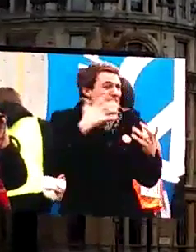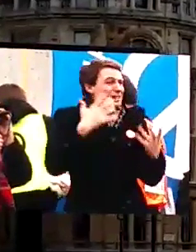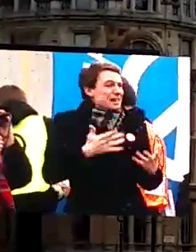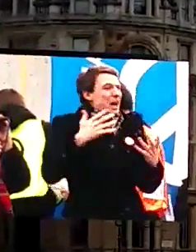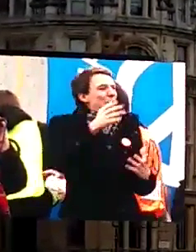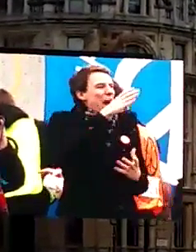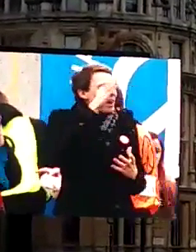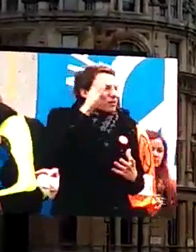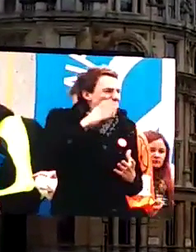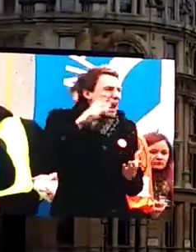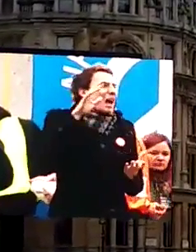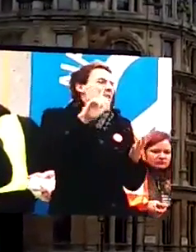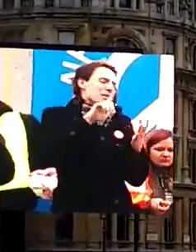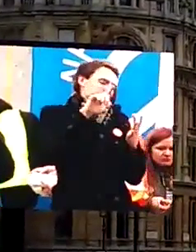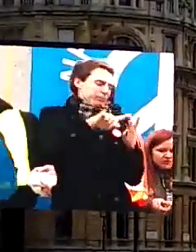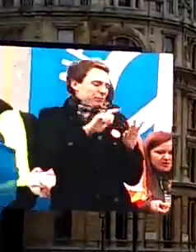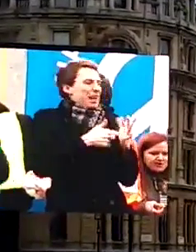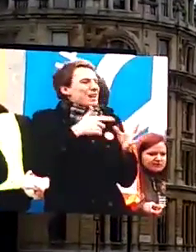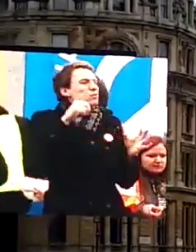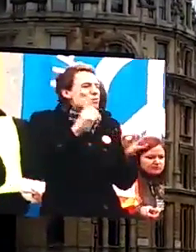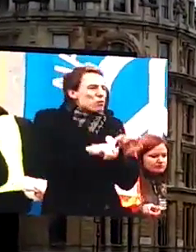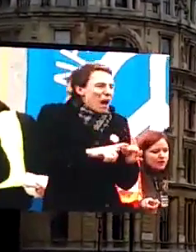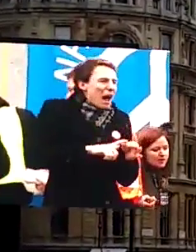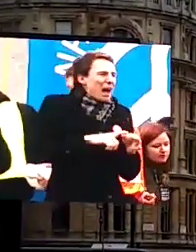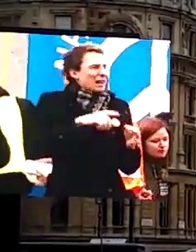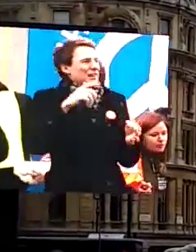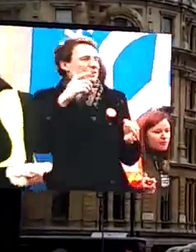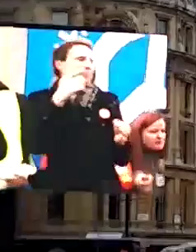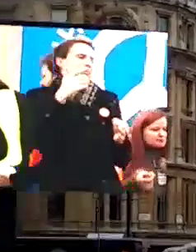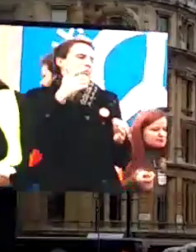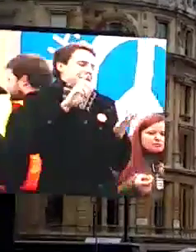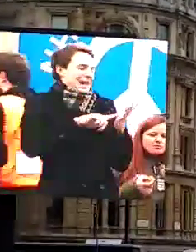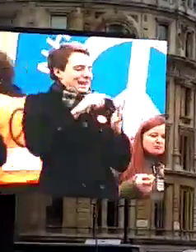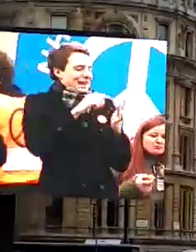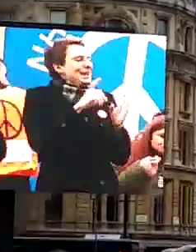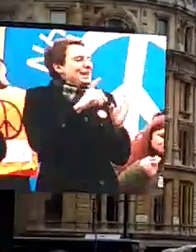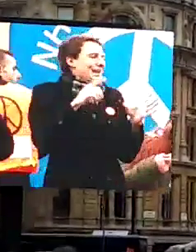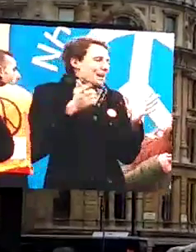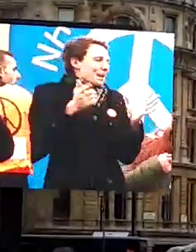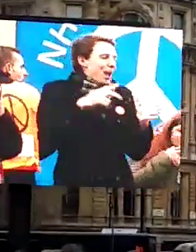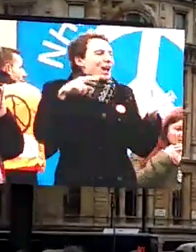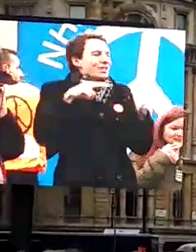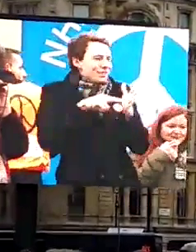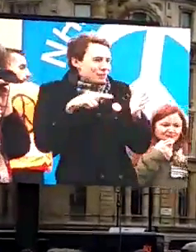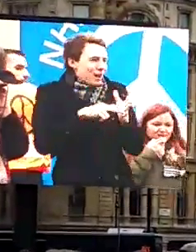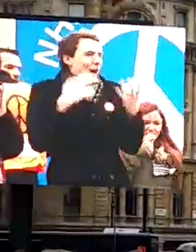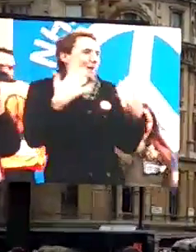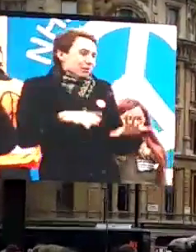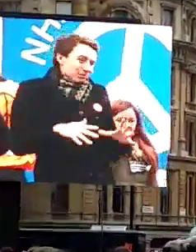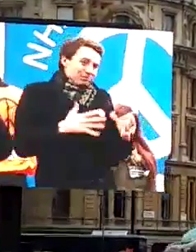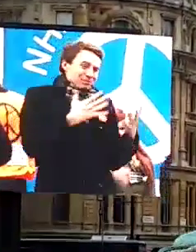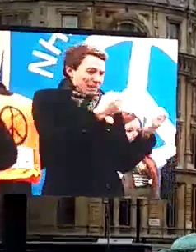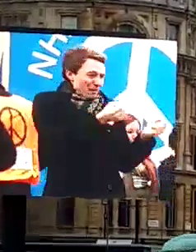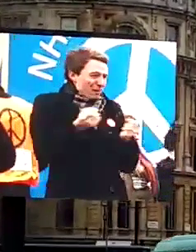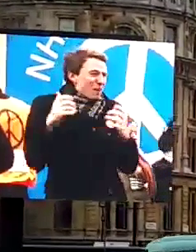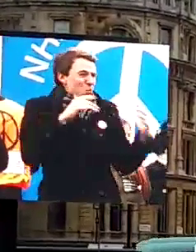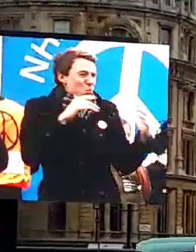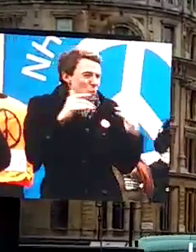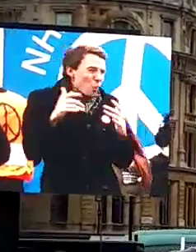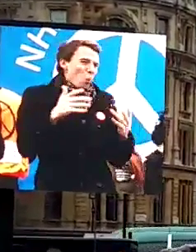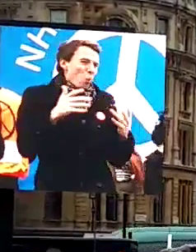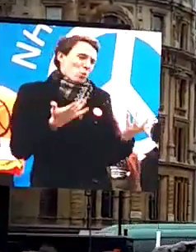Iraq, in Libya, and in Syria. Today is a day to mark solidarity